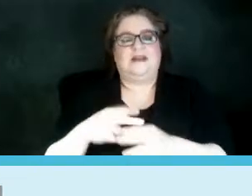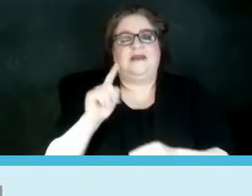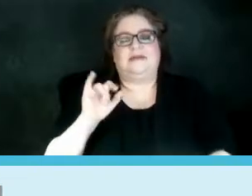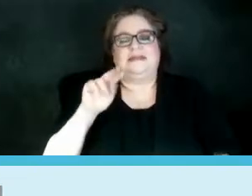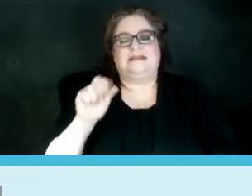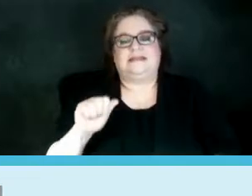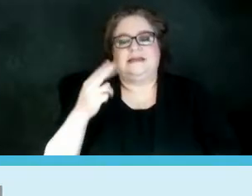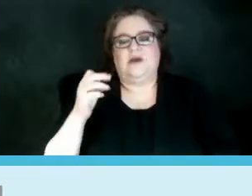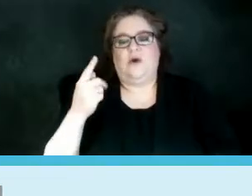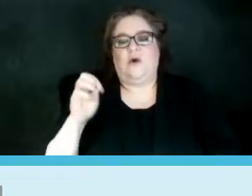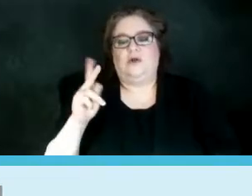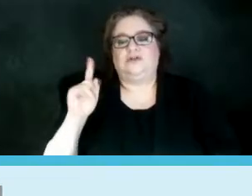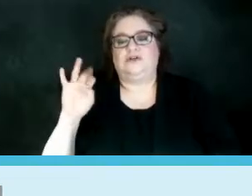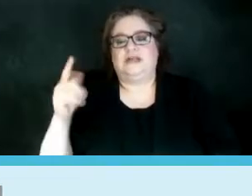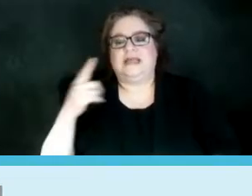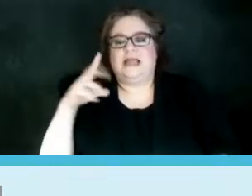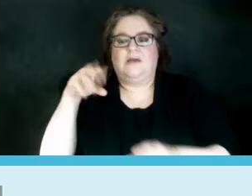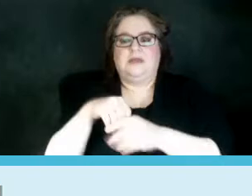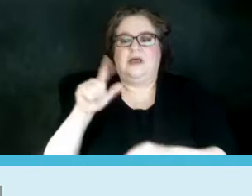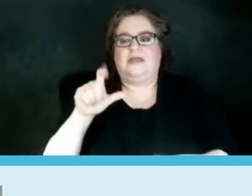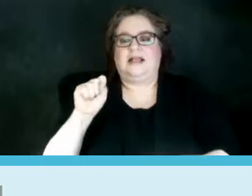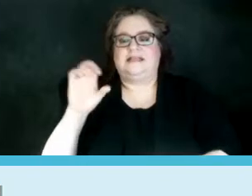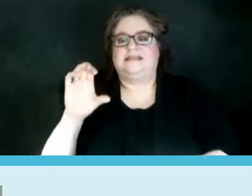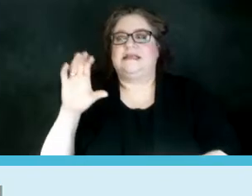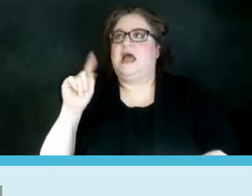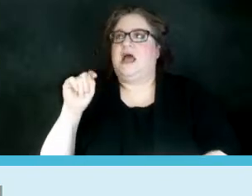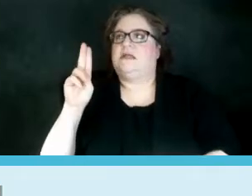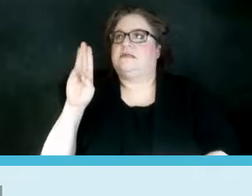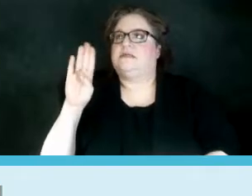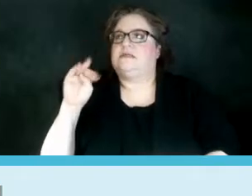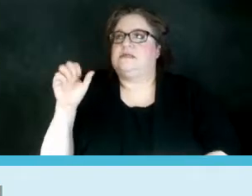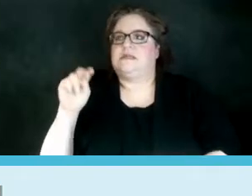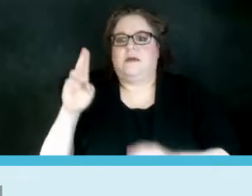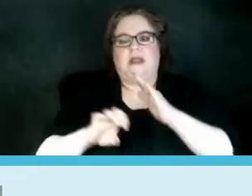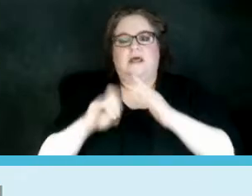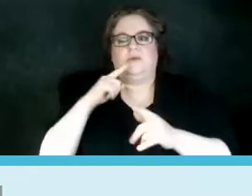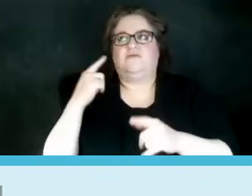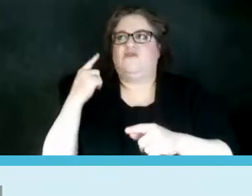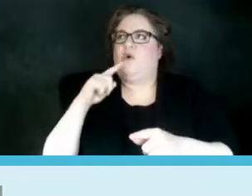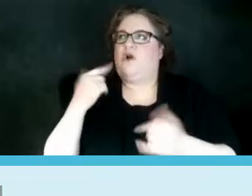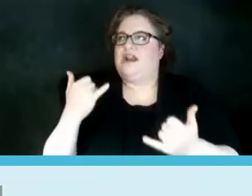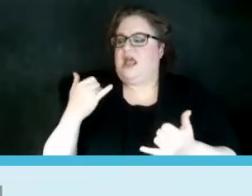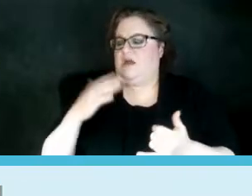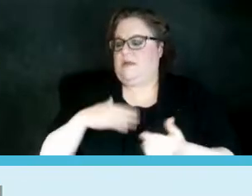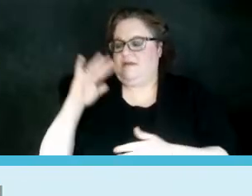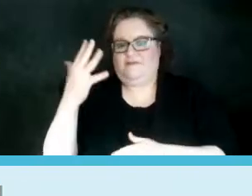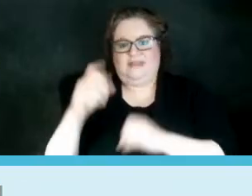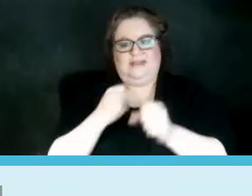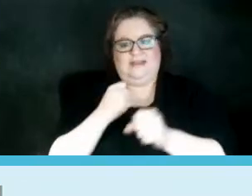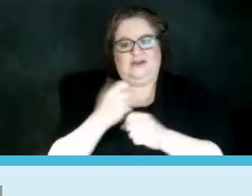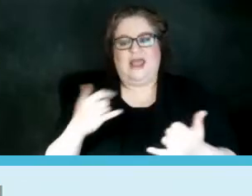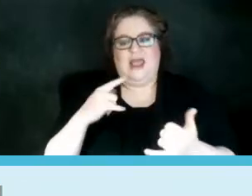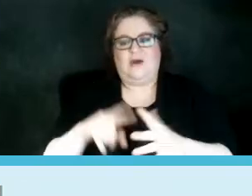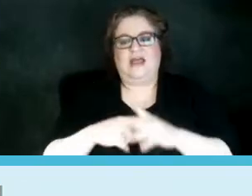King. I've been on the LSC at Tubman Elementary for rounding up my 5th year now. Initially started,